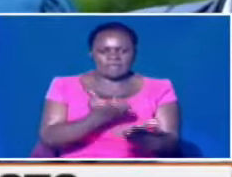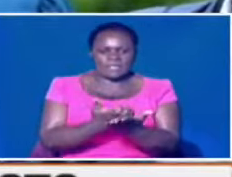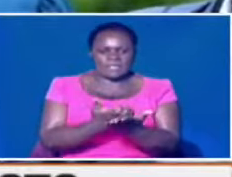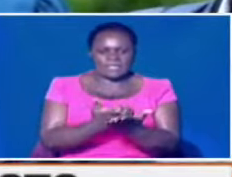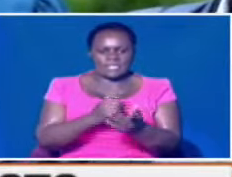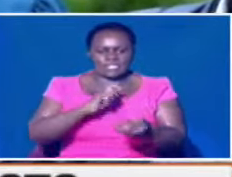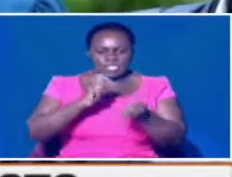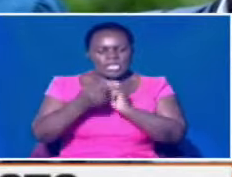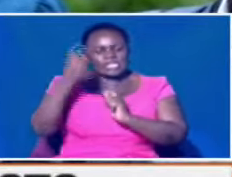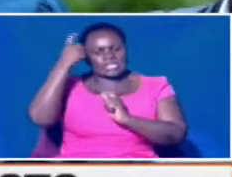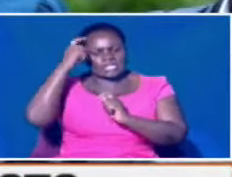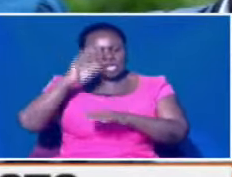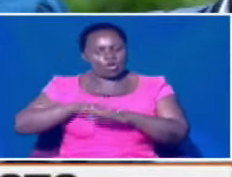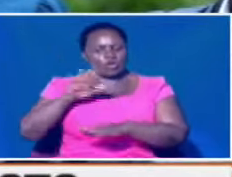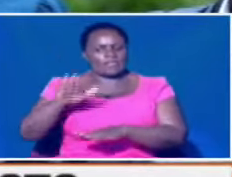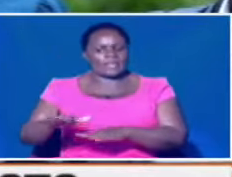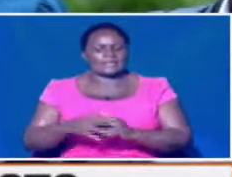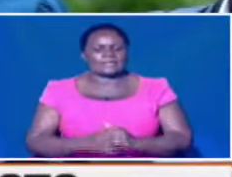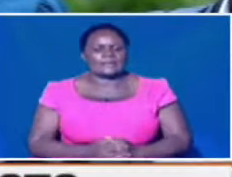formulate their thinking around this.